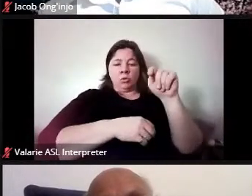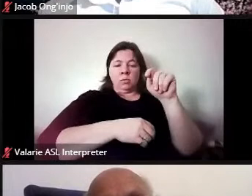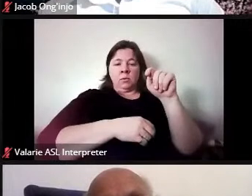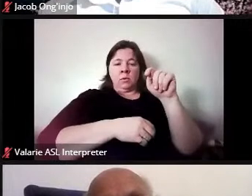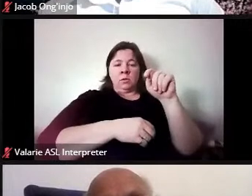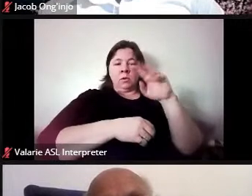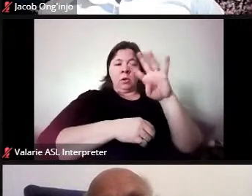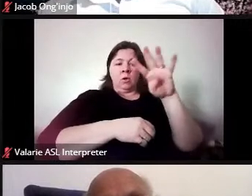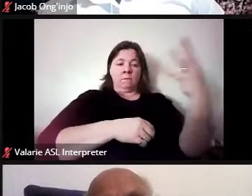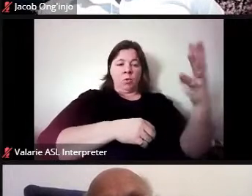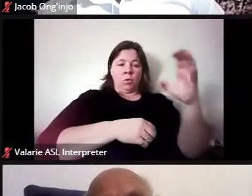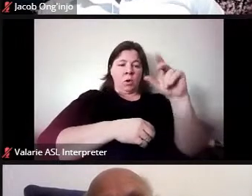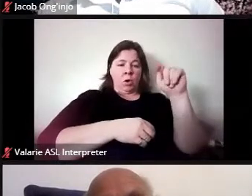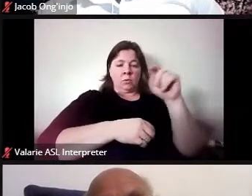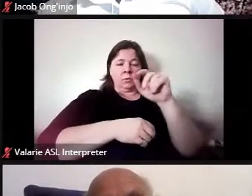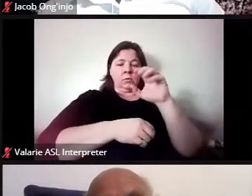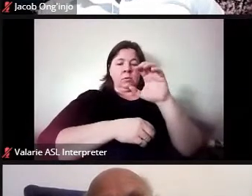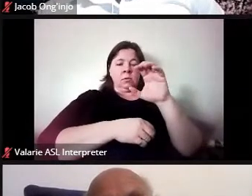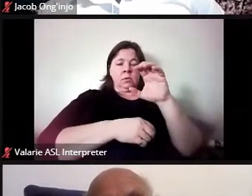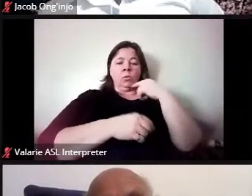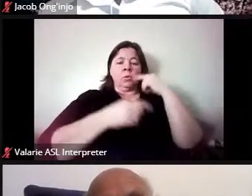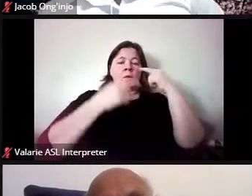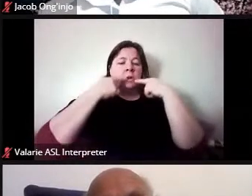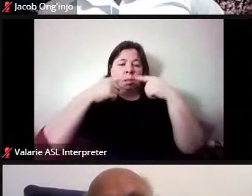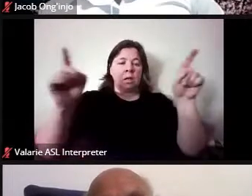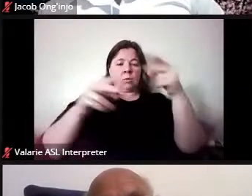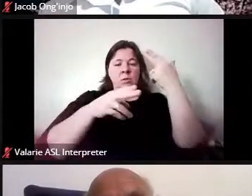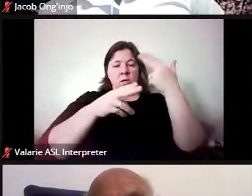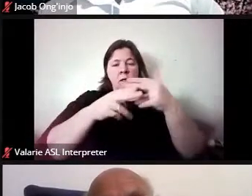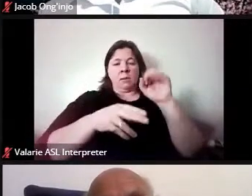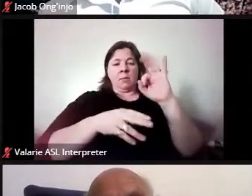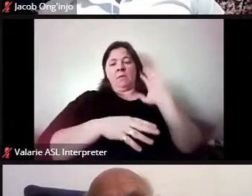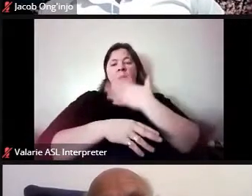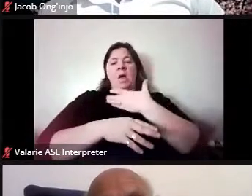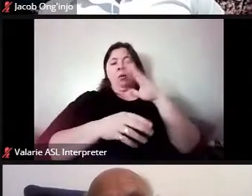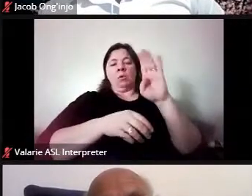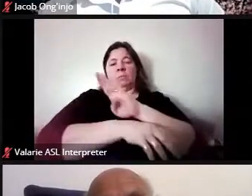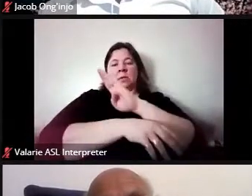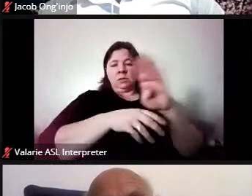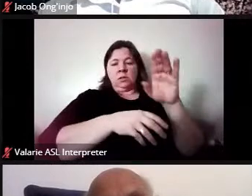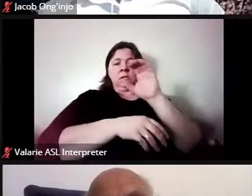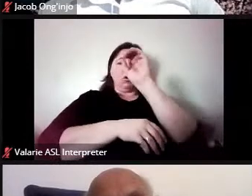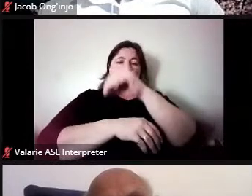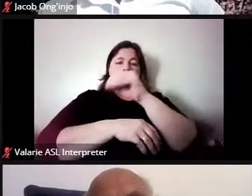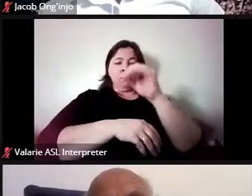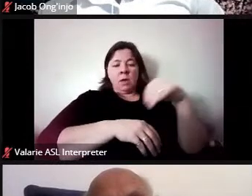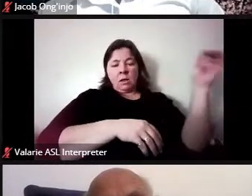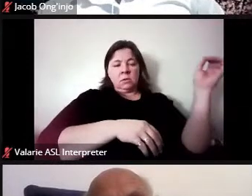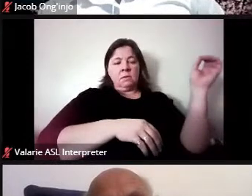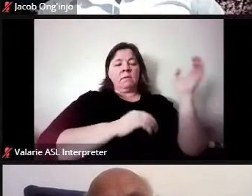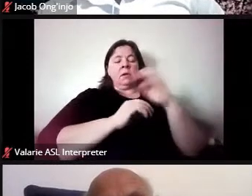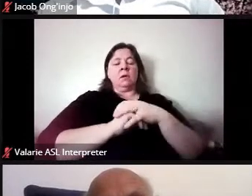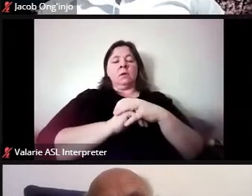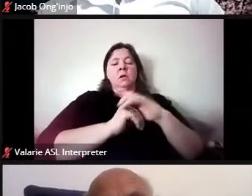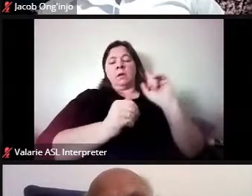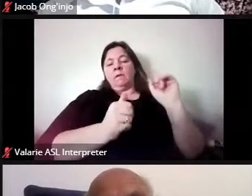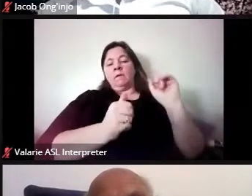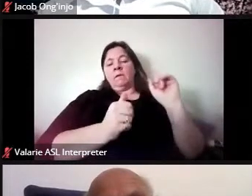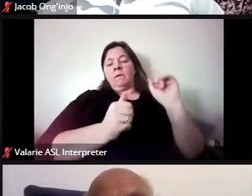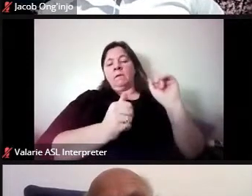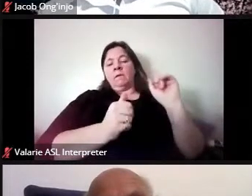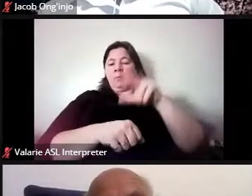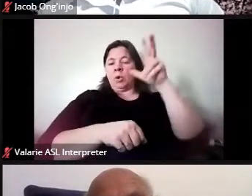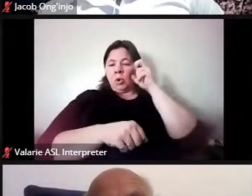4th of October 2018 he's going to announce name of our business. He did that. And first time we heard name